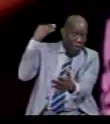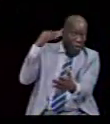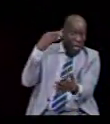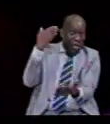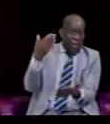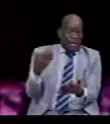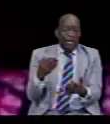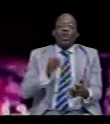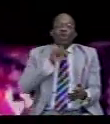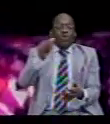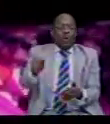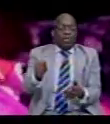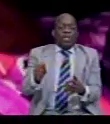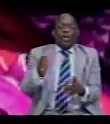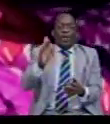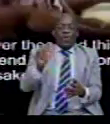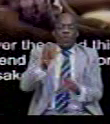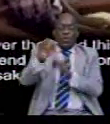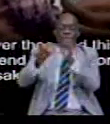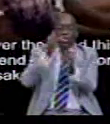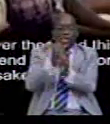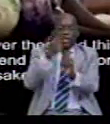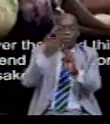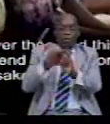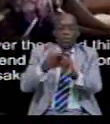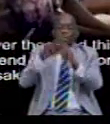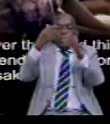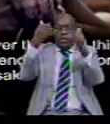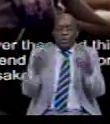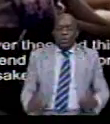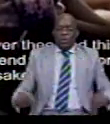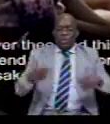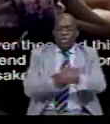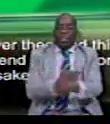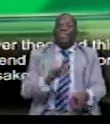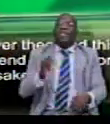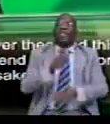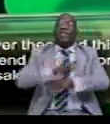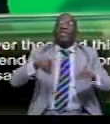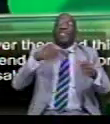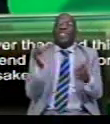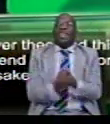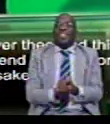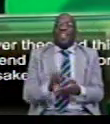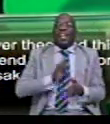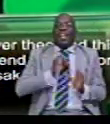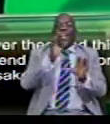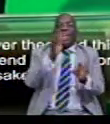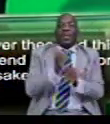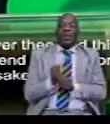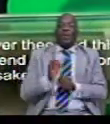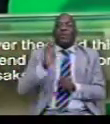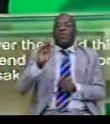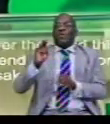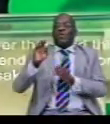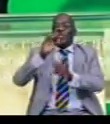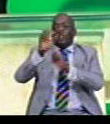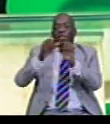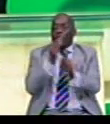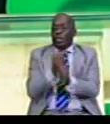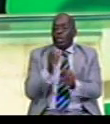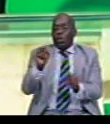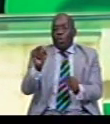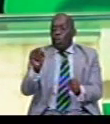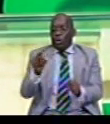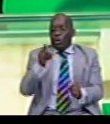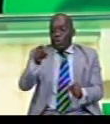Not 15 years from today. So don't say that, you know, I got 15 years. You've not started counting the